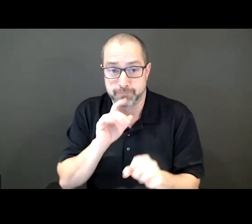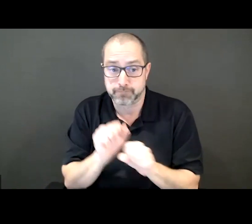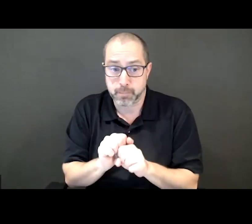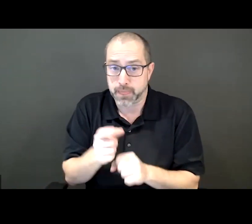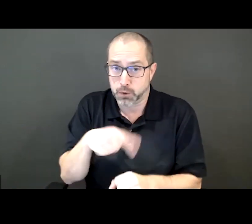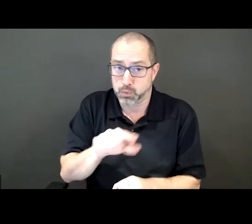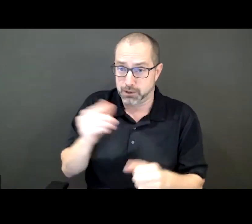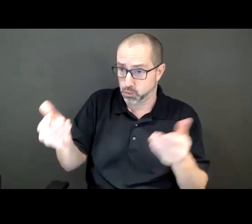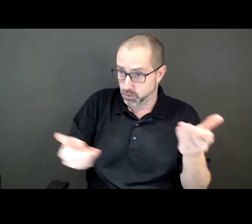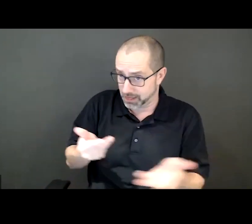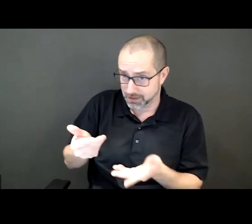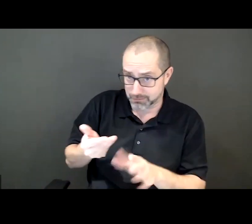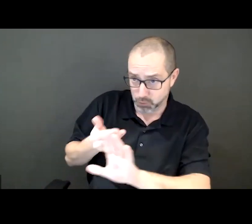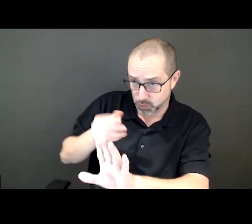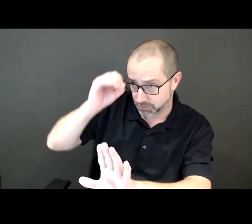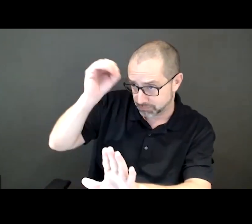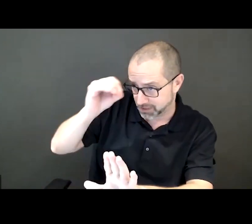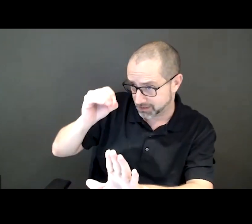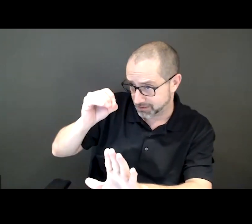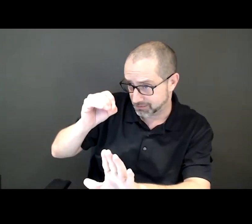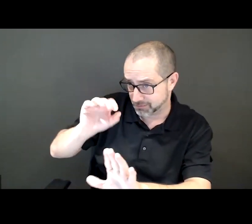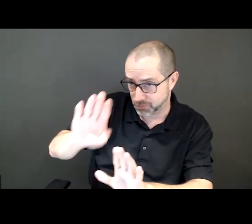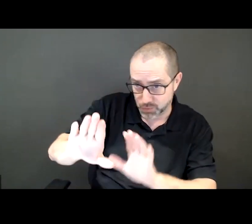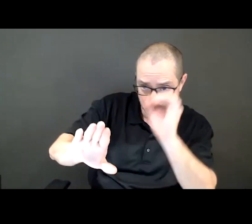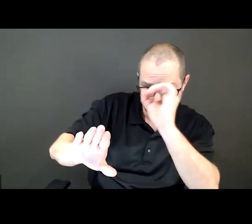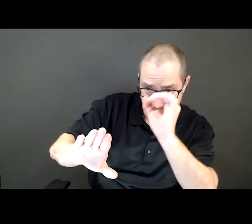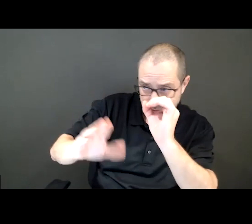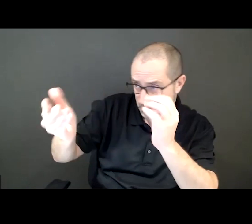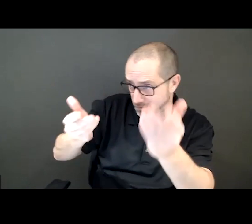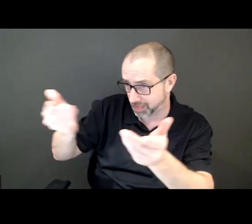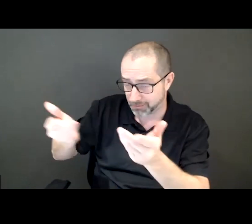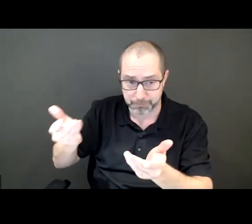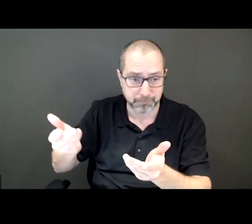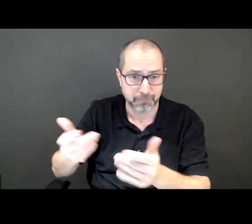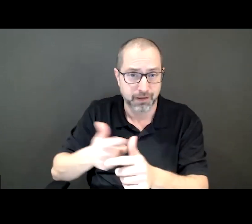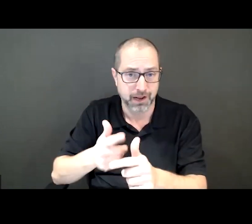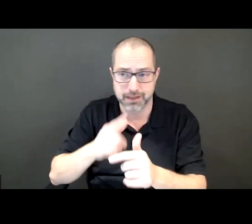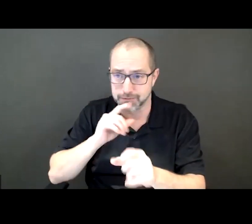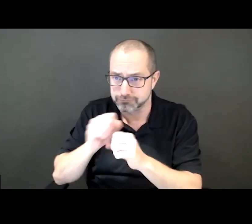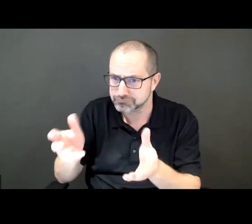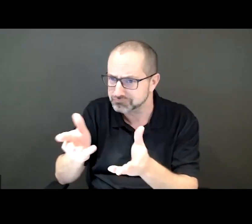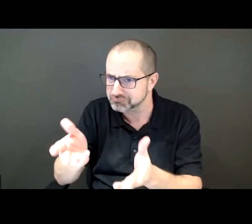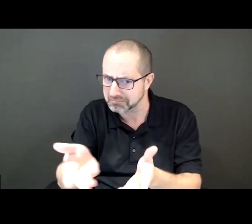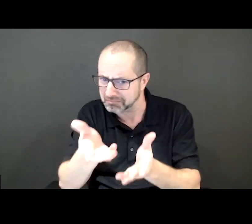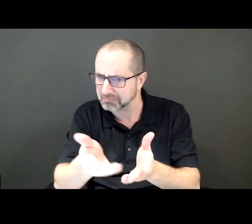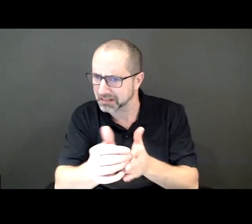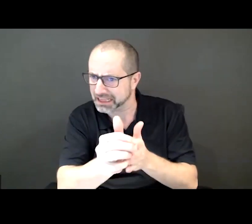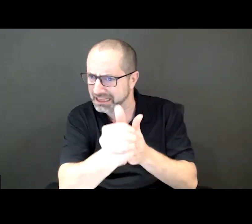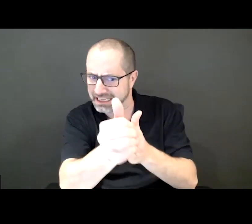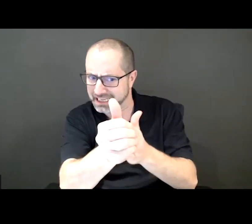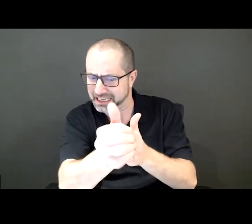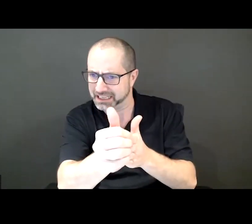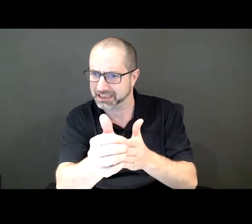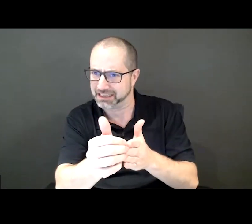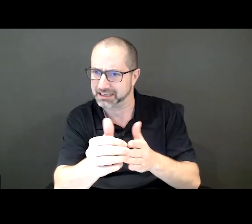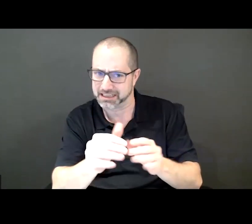other's opinions and encourages us to take leadership and move forward in a way